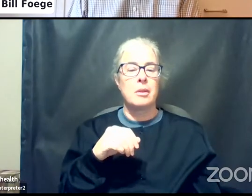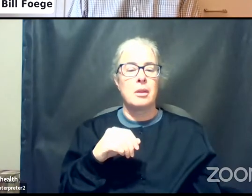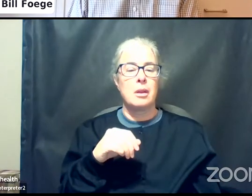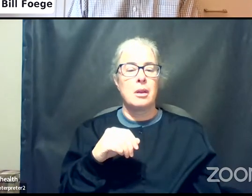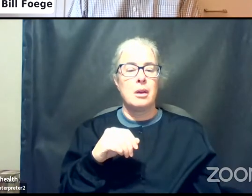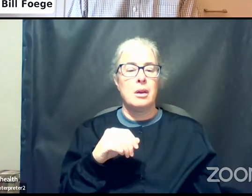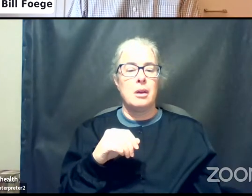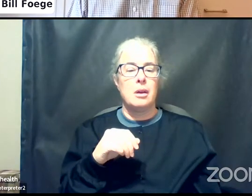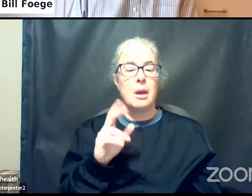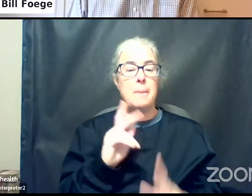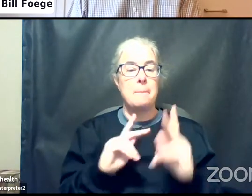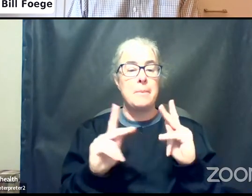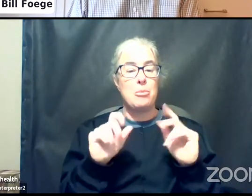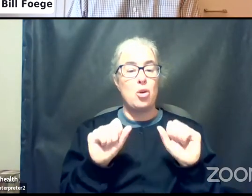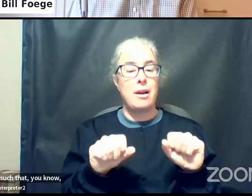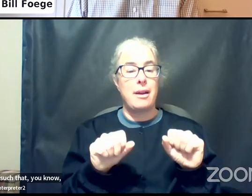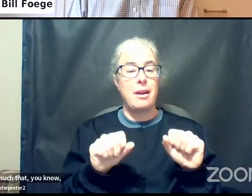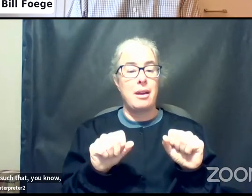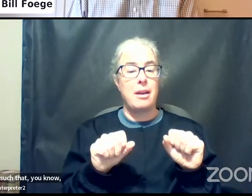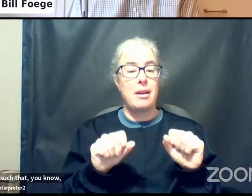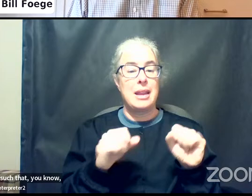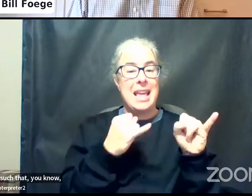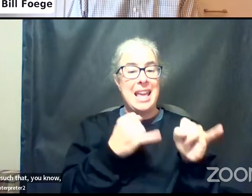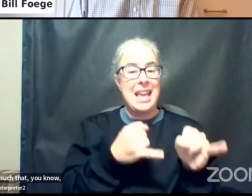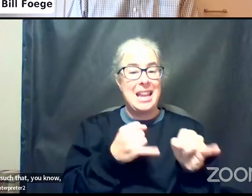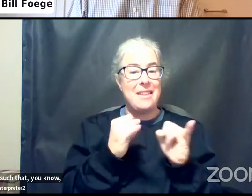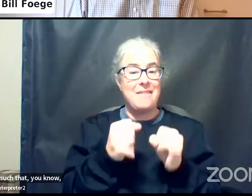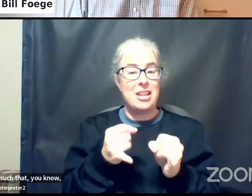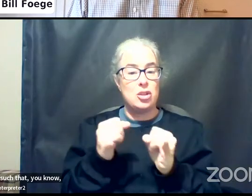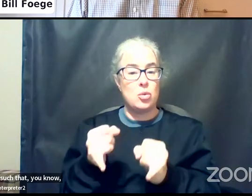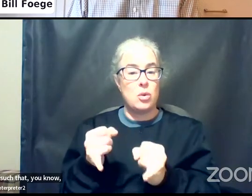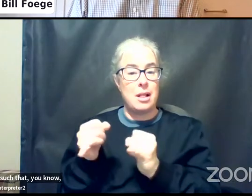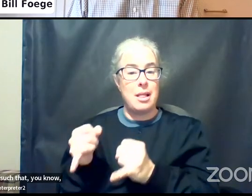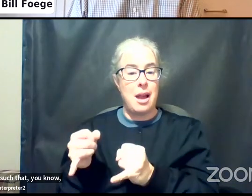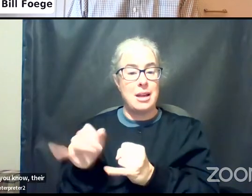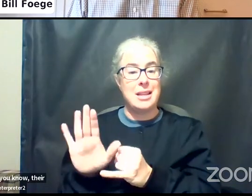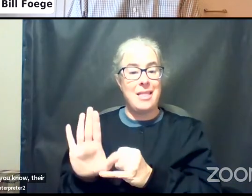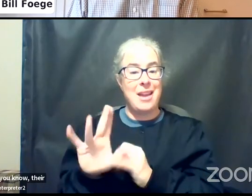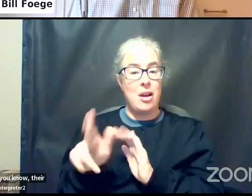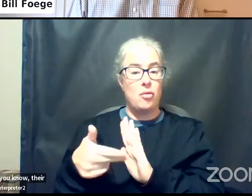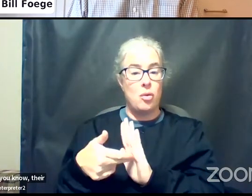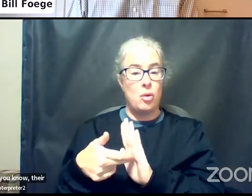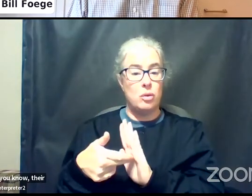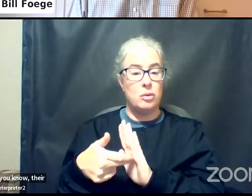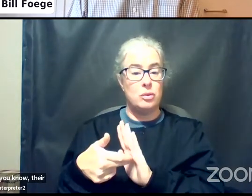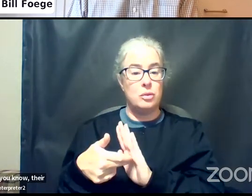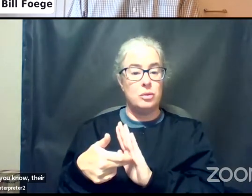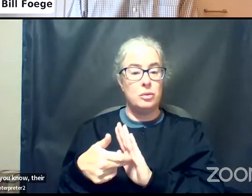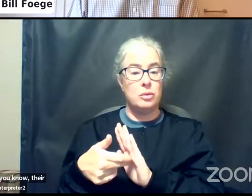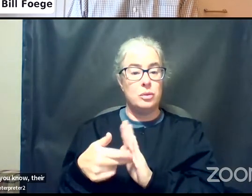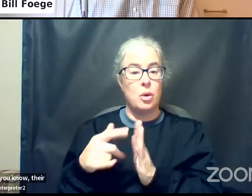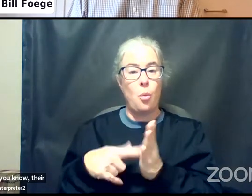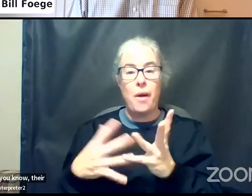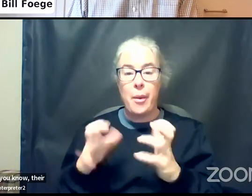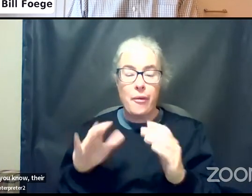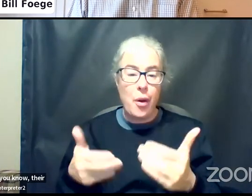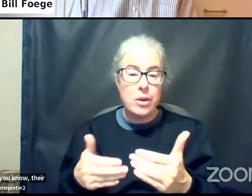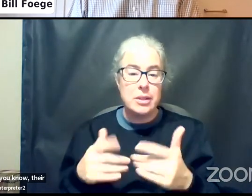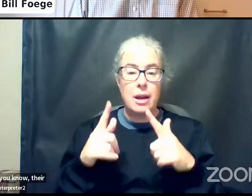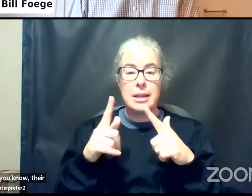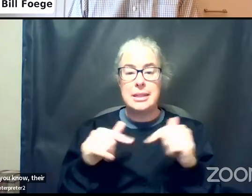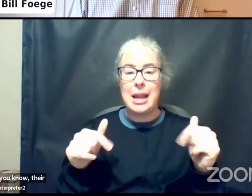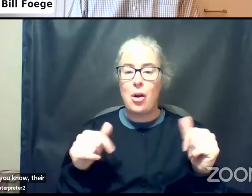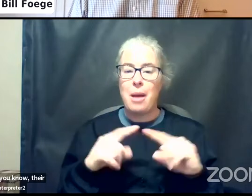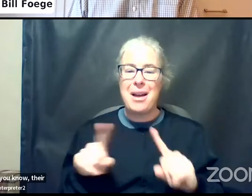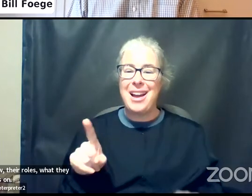know people can individualize you know their roles uh what they want to focus on Etc